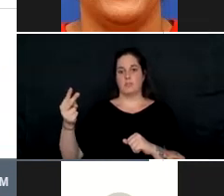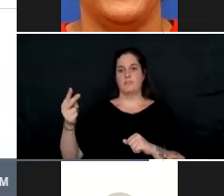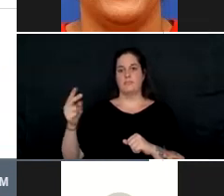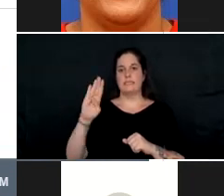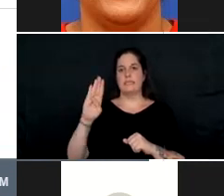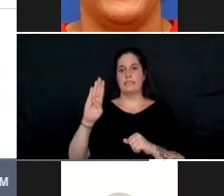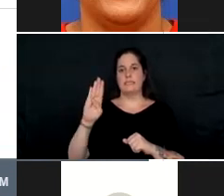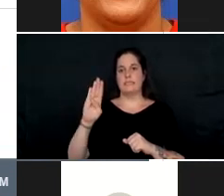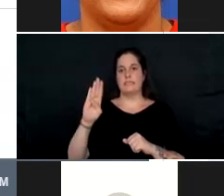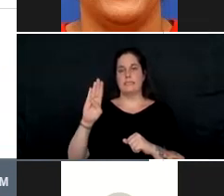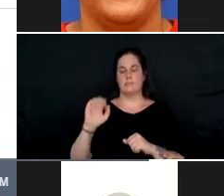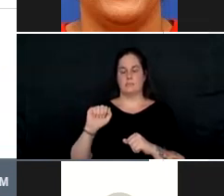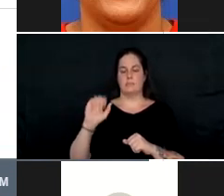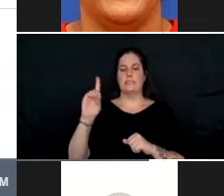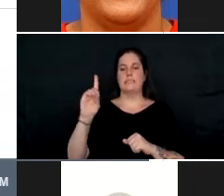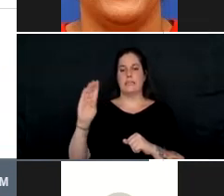So